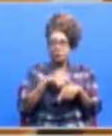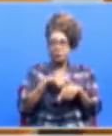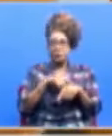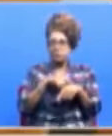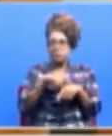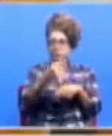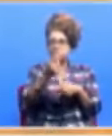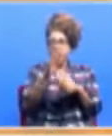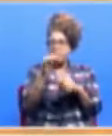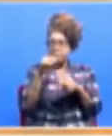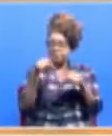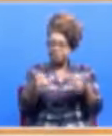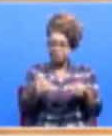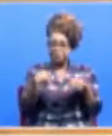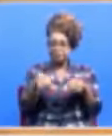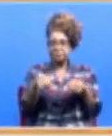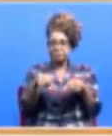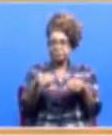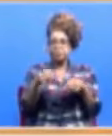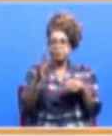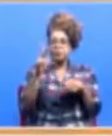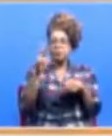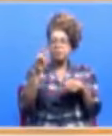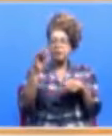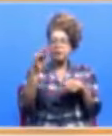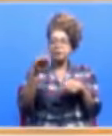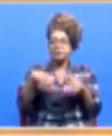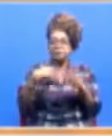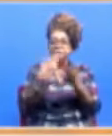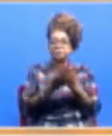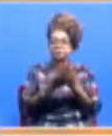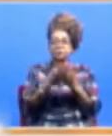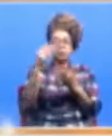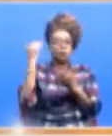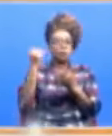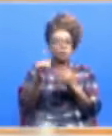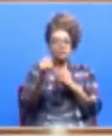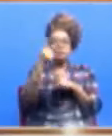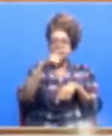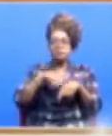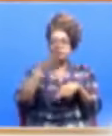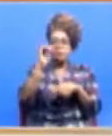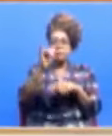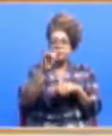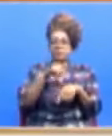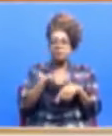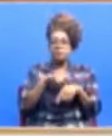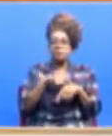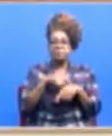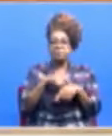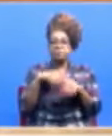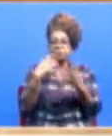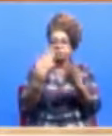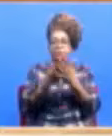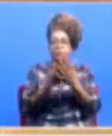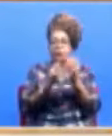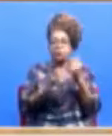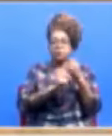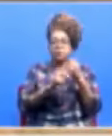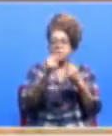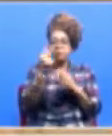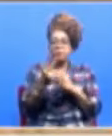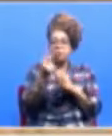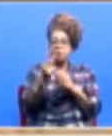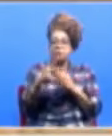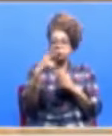is until today. When Bakari appeared in court for the first time since the incident, after he was arrested on 6th